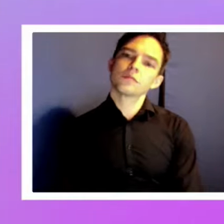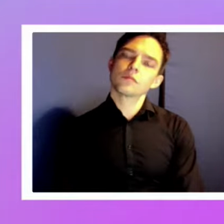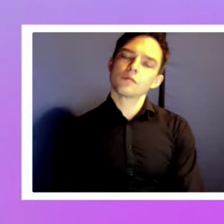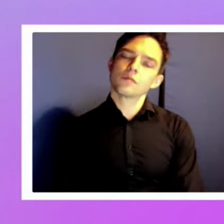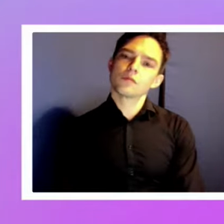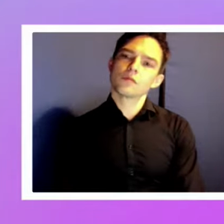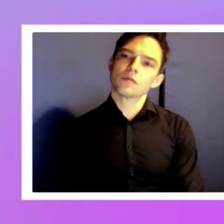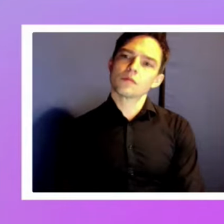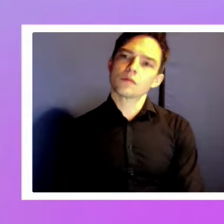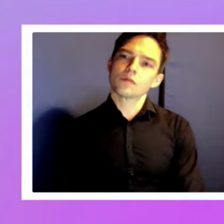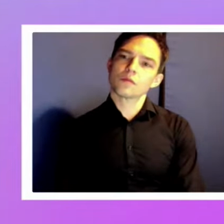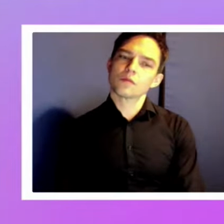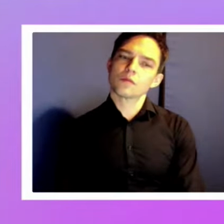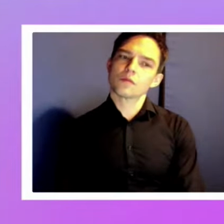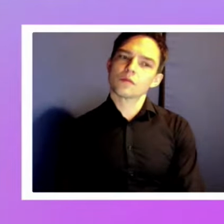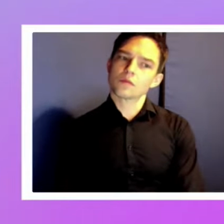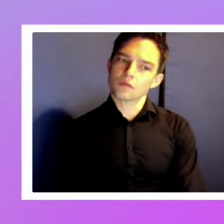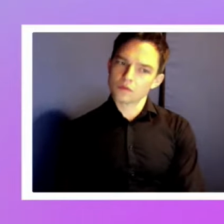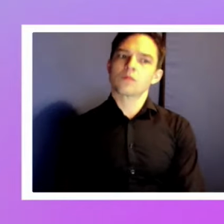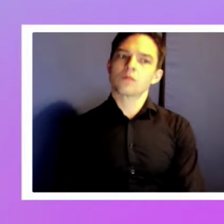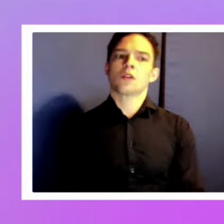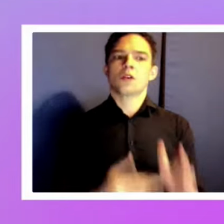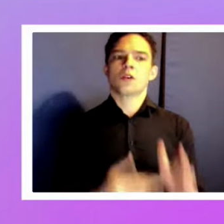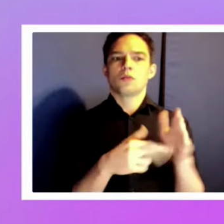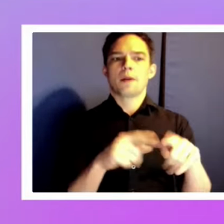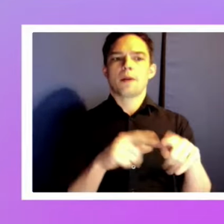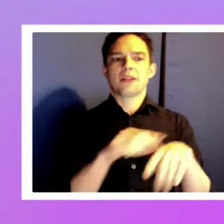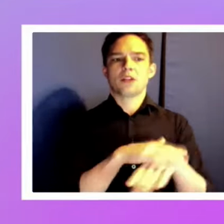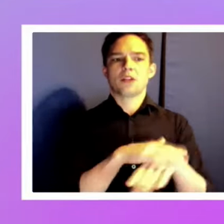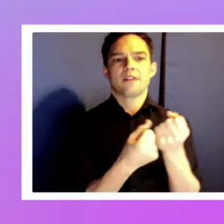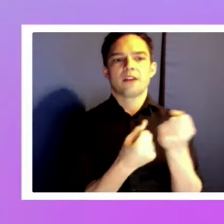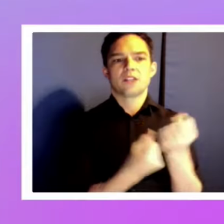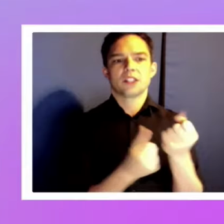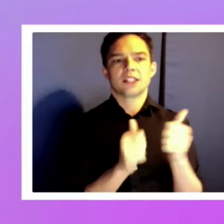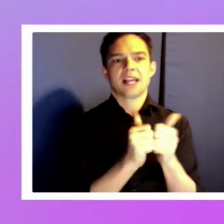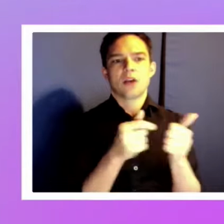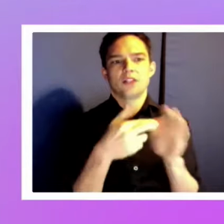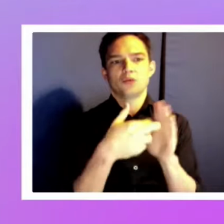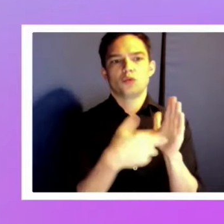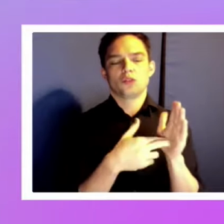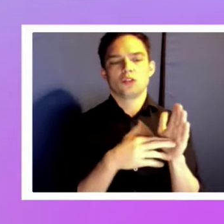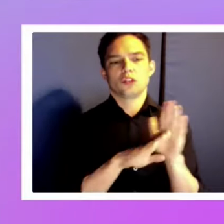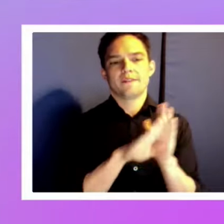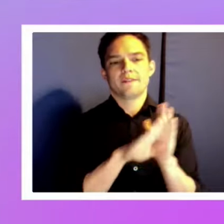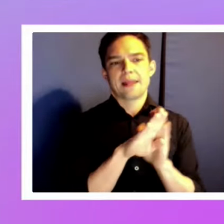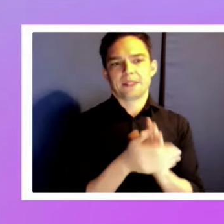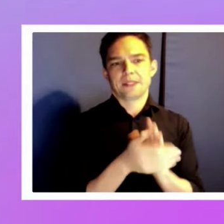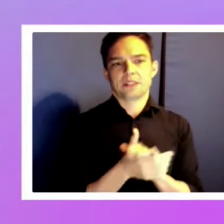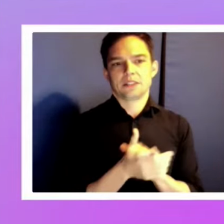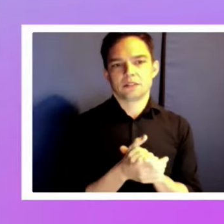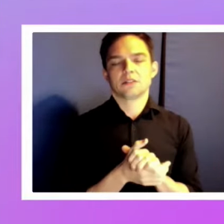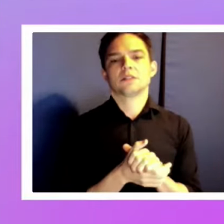the foundation based on which this rules work has been developed.